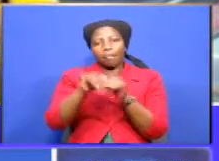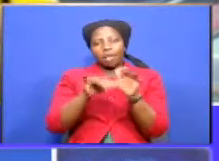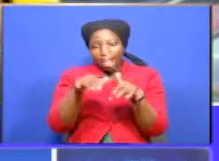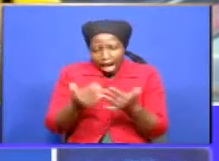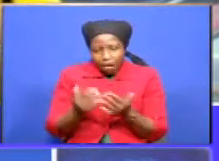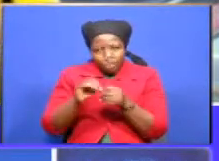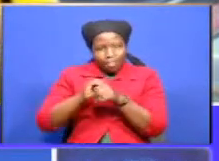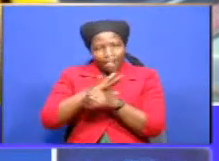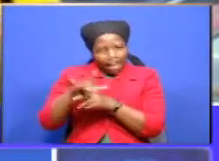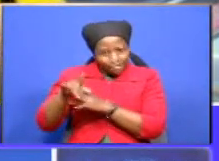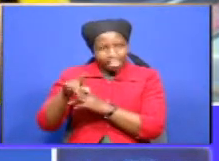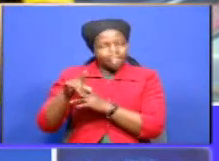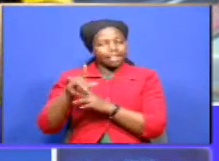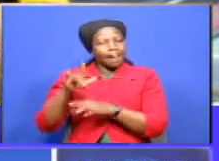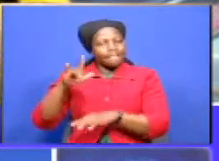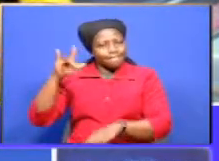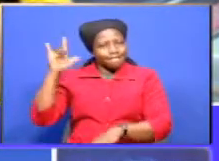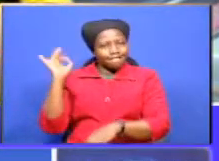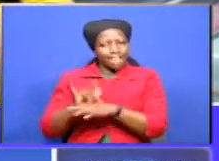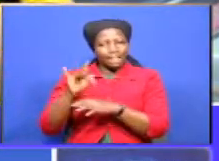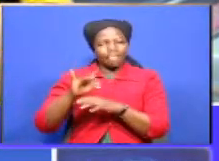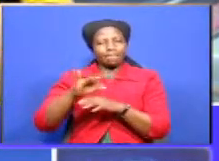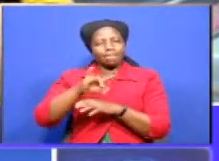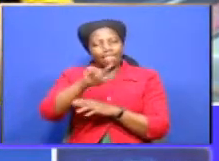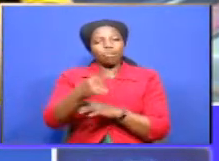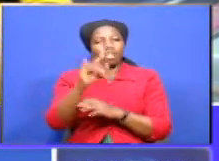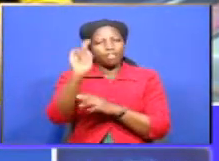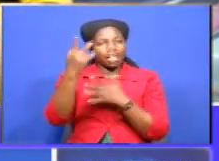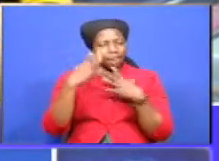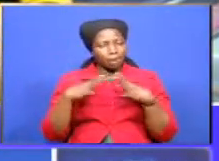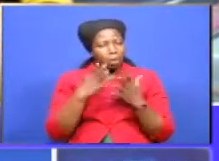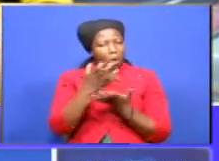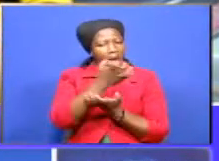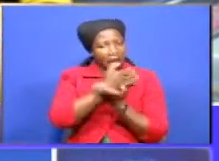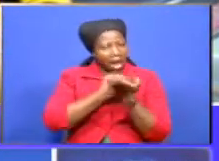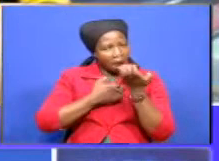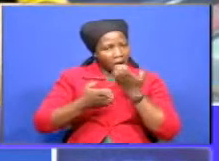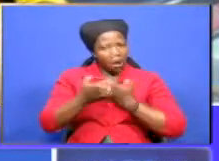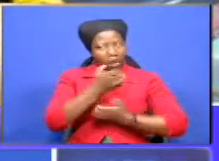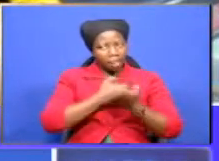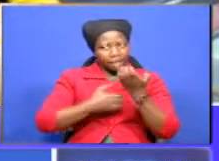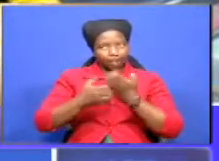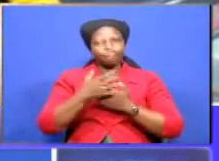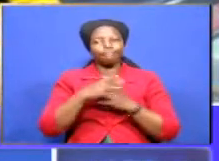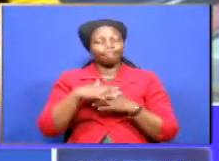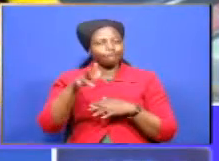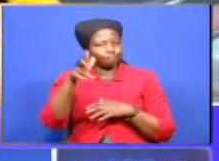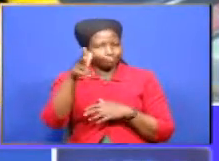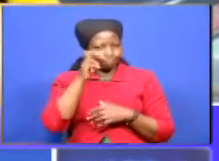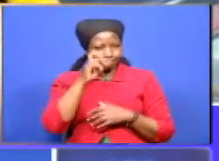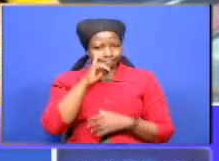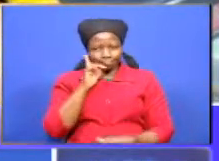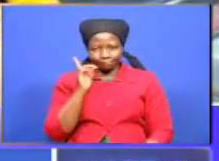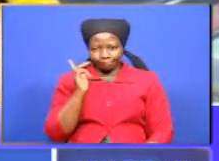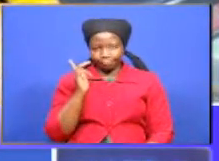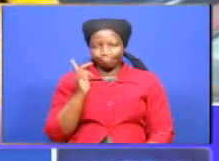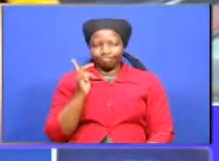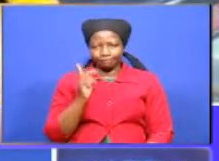coronavirus pandemic indeed has affected thousands of Kenyans economically. Let's listen into what he has to say.